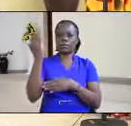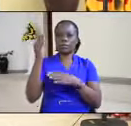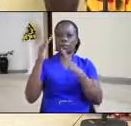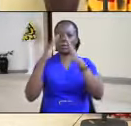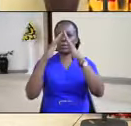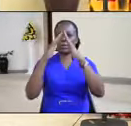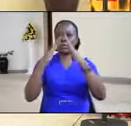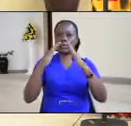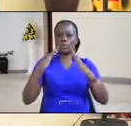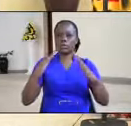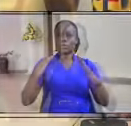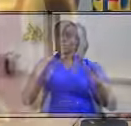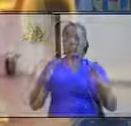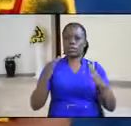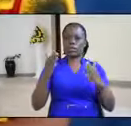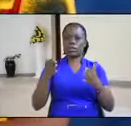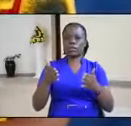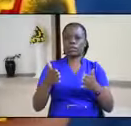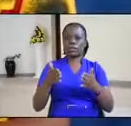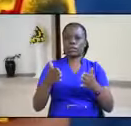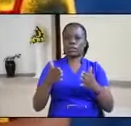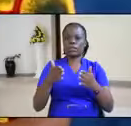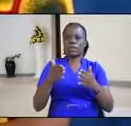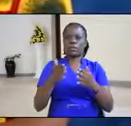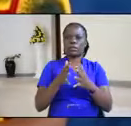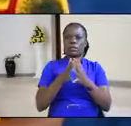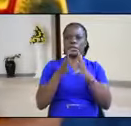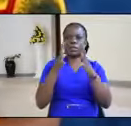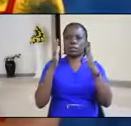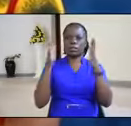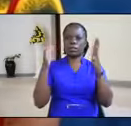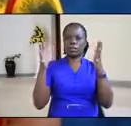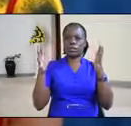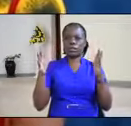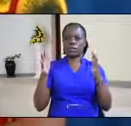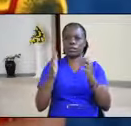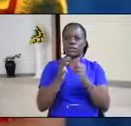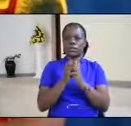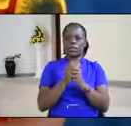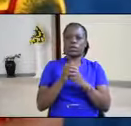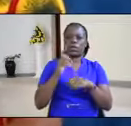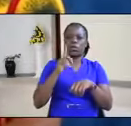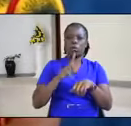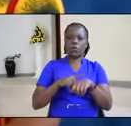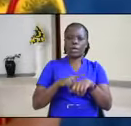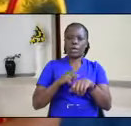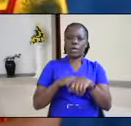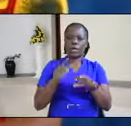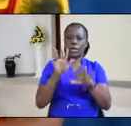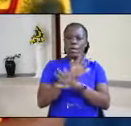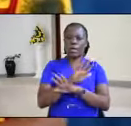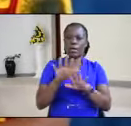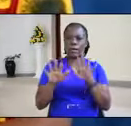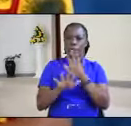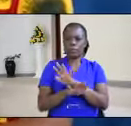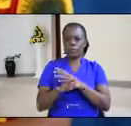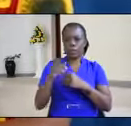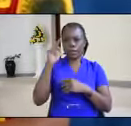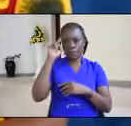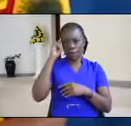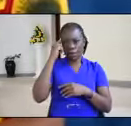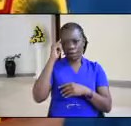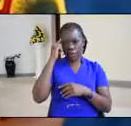shall we stand in that great day, when every thought